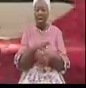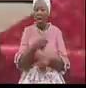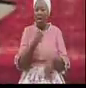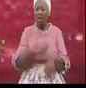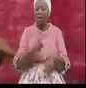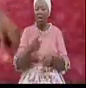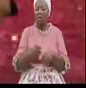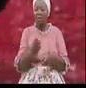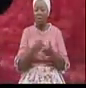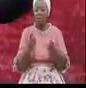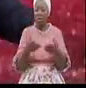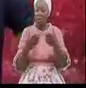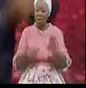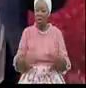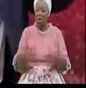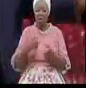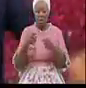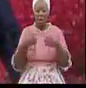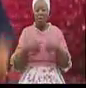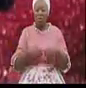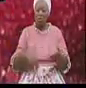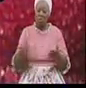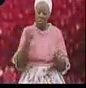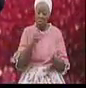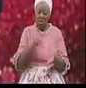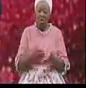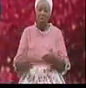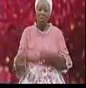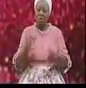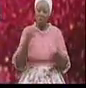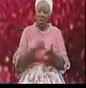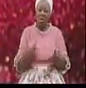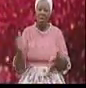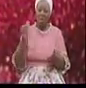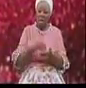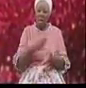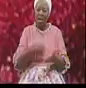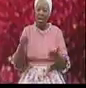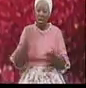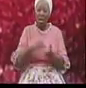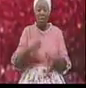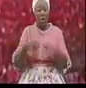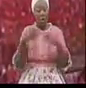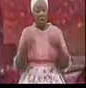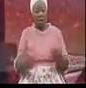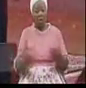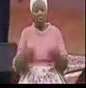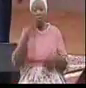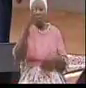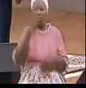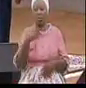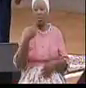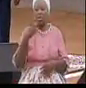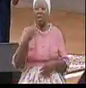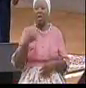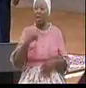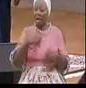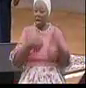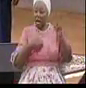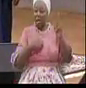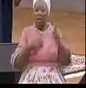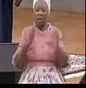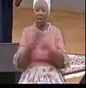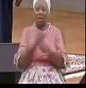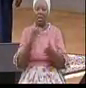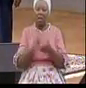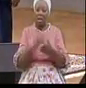they touched, they have to repeat and repeat and repeat. But now, God said, I take that